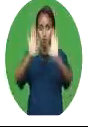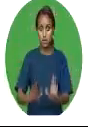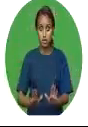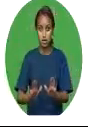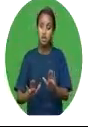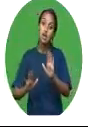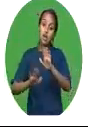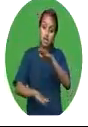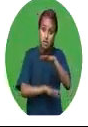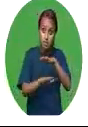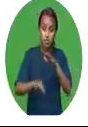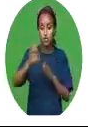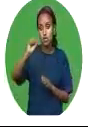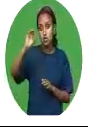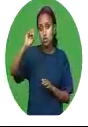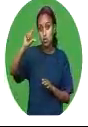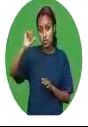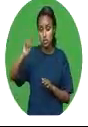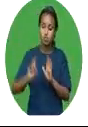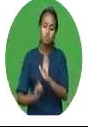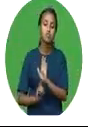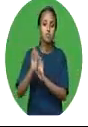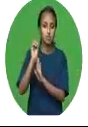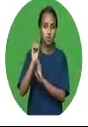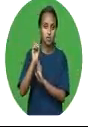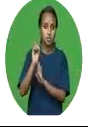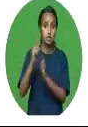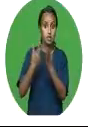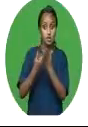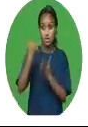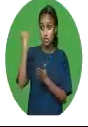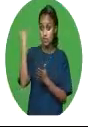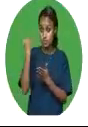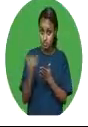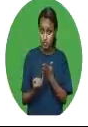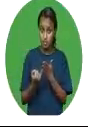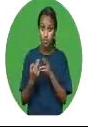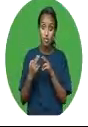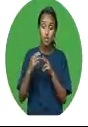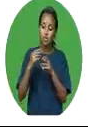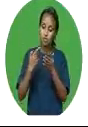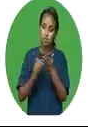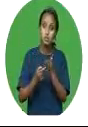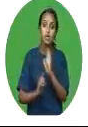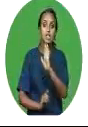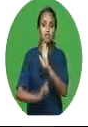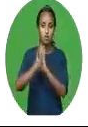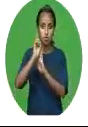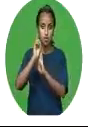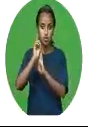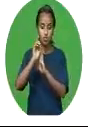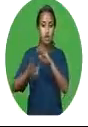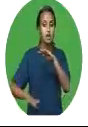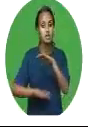surface of the solid is said to be developed. The figure thus obtained is called a development of